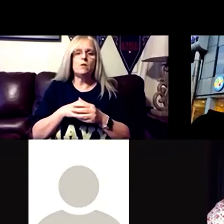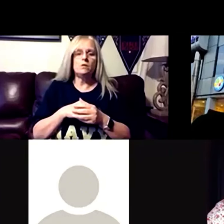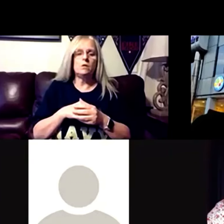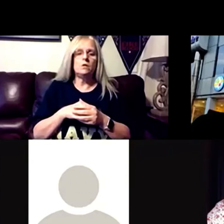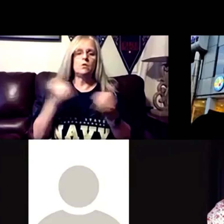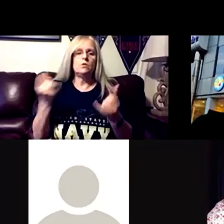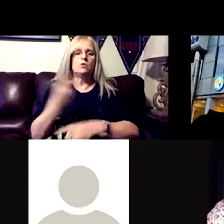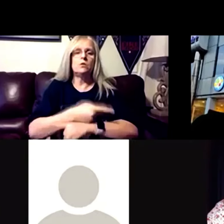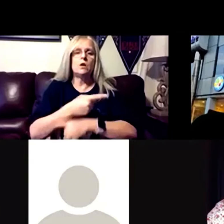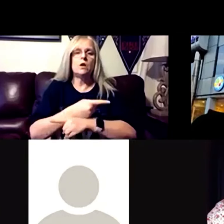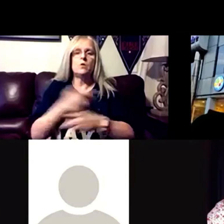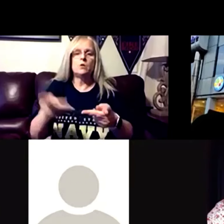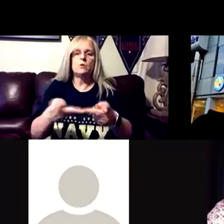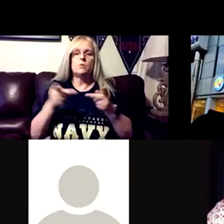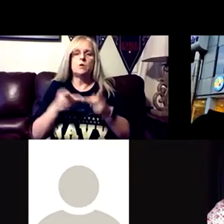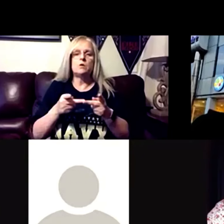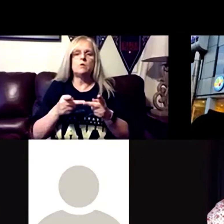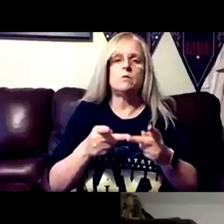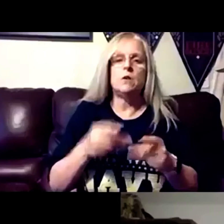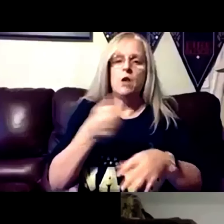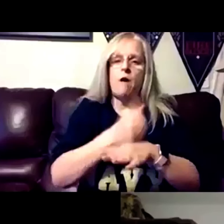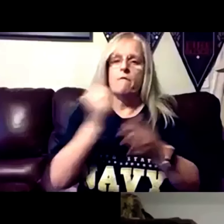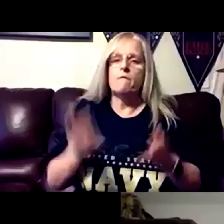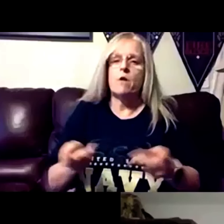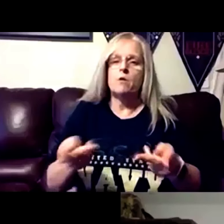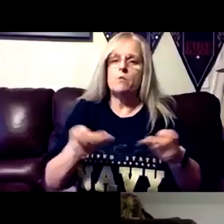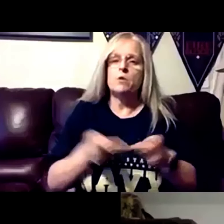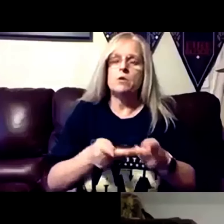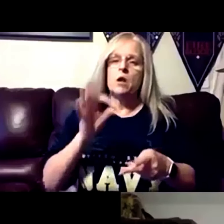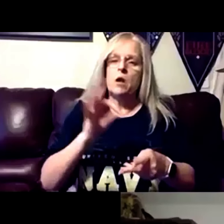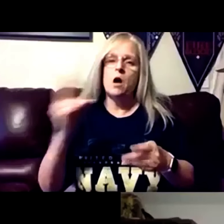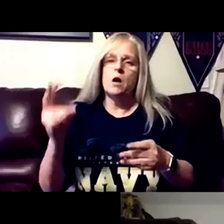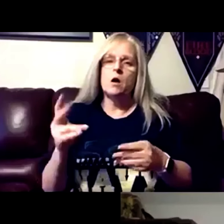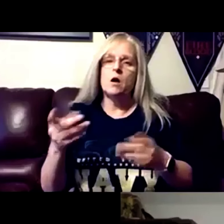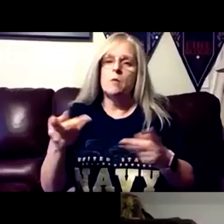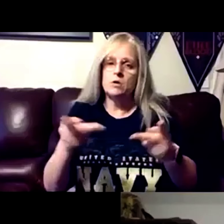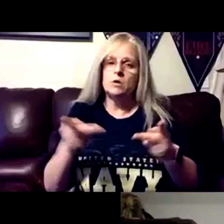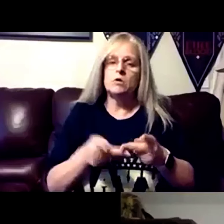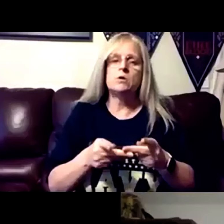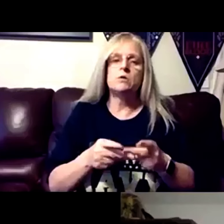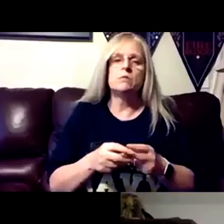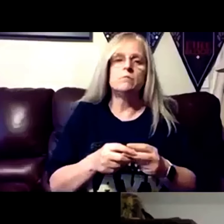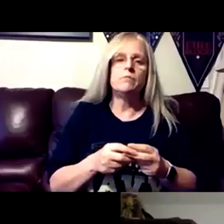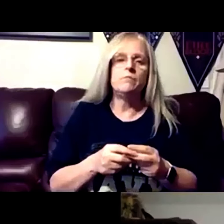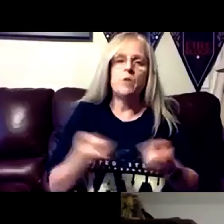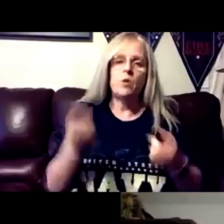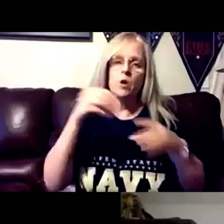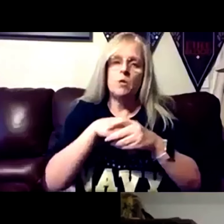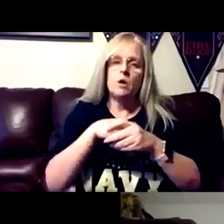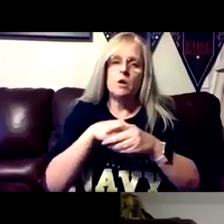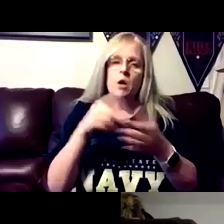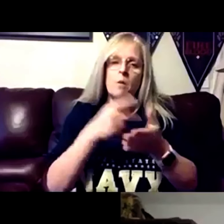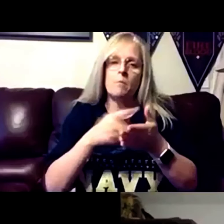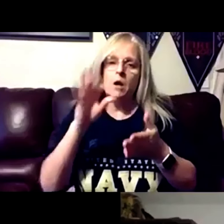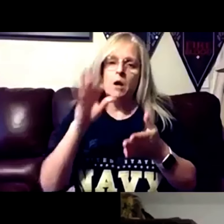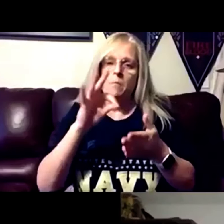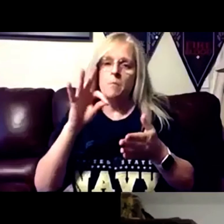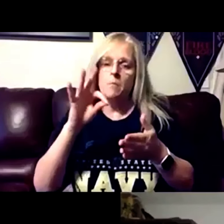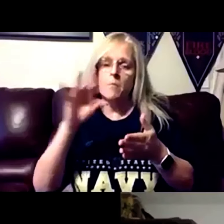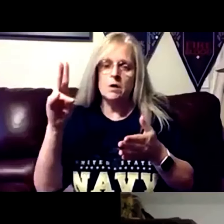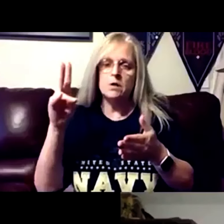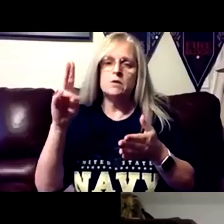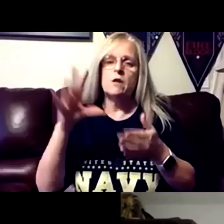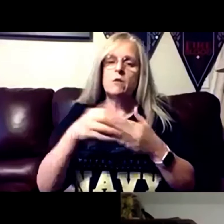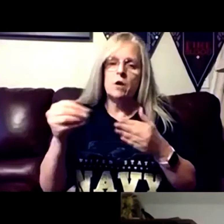Today there is a position. It is a founder position. It is a $97 position. You come in, you pay the $97, and